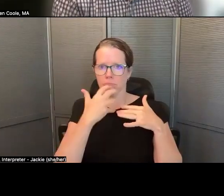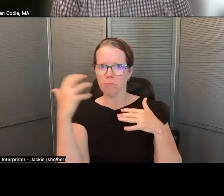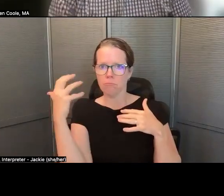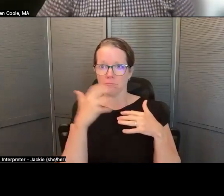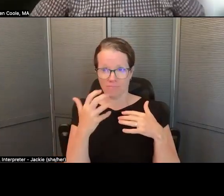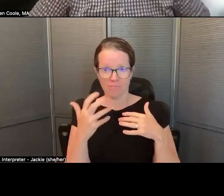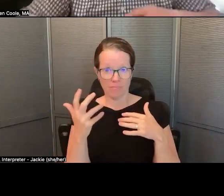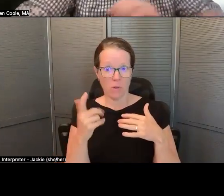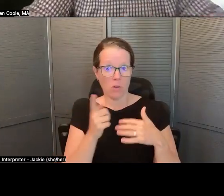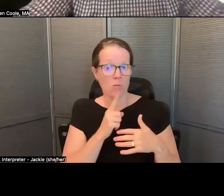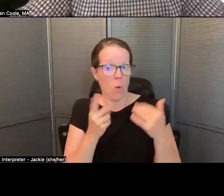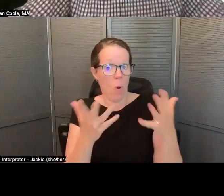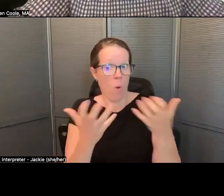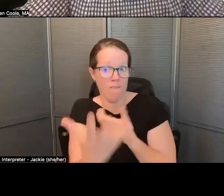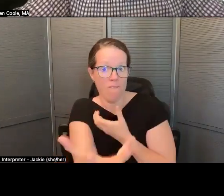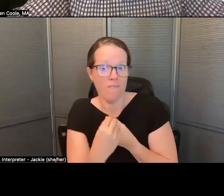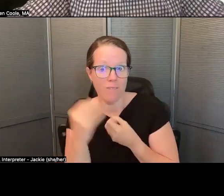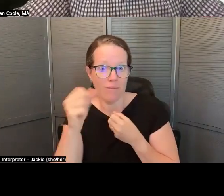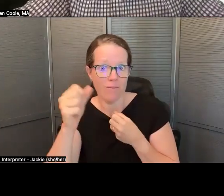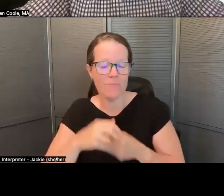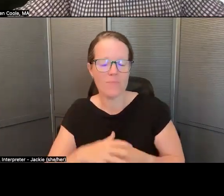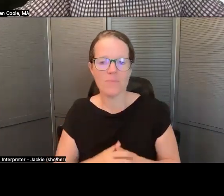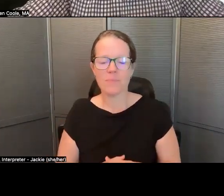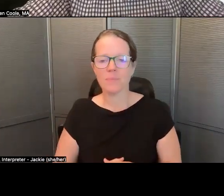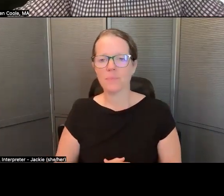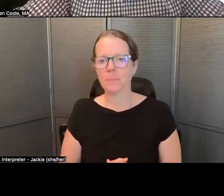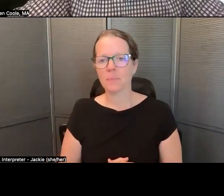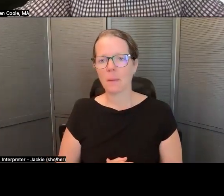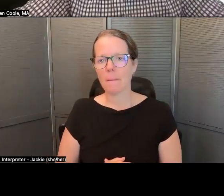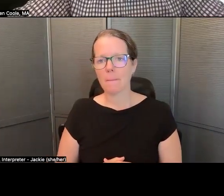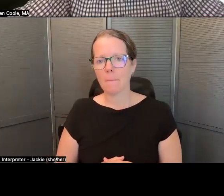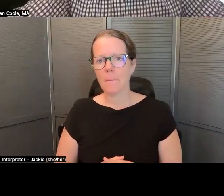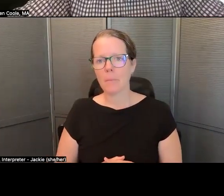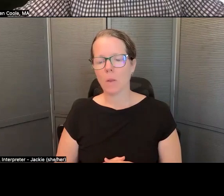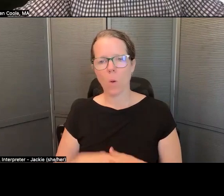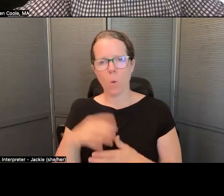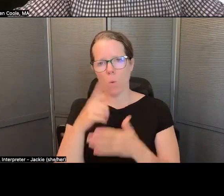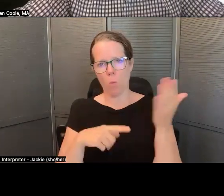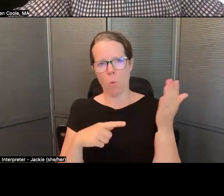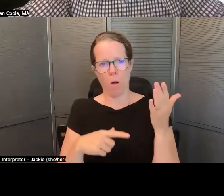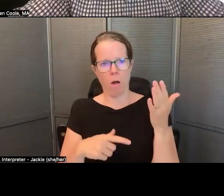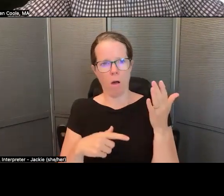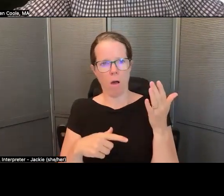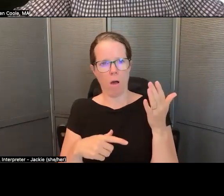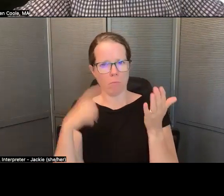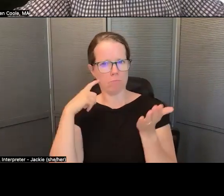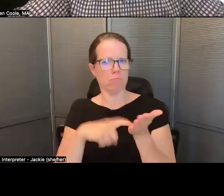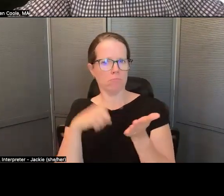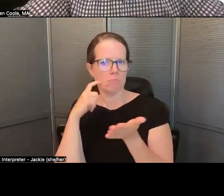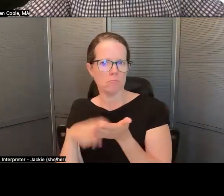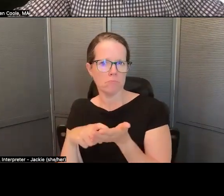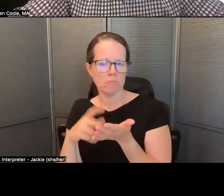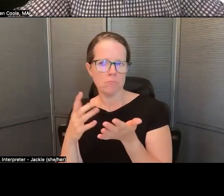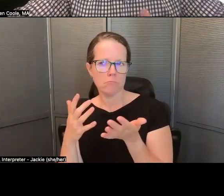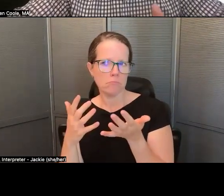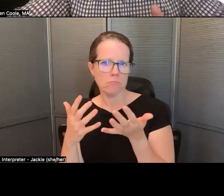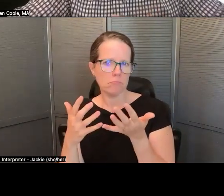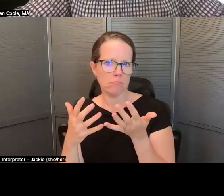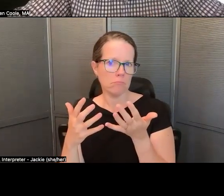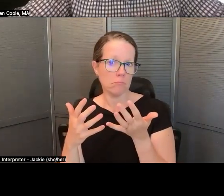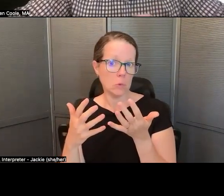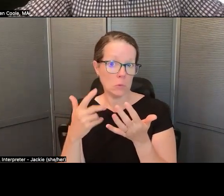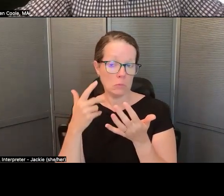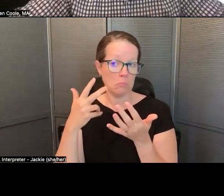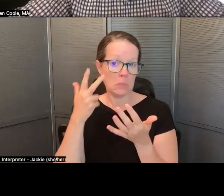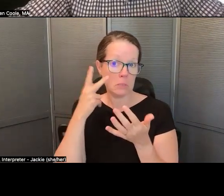shown. The main things that we saw progress on were in